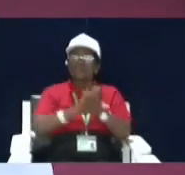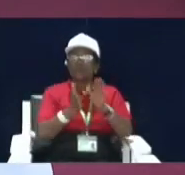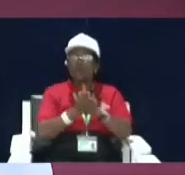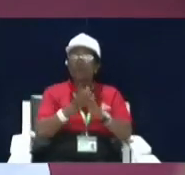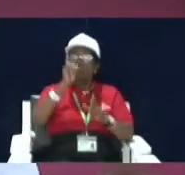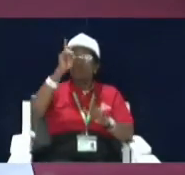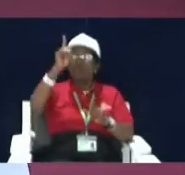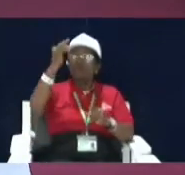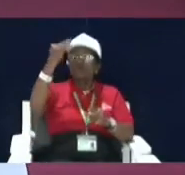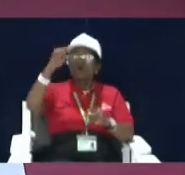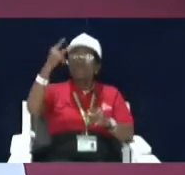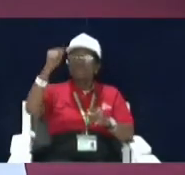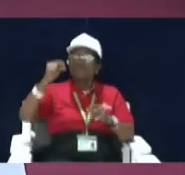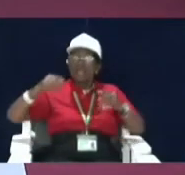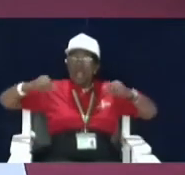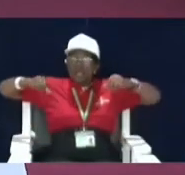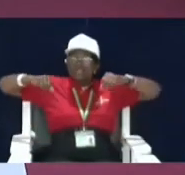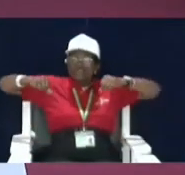chiefest apostles.